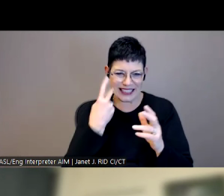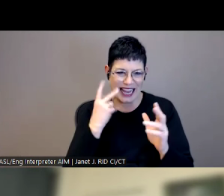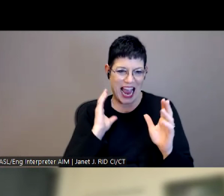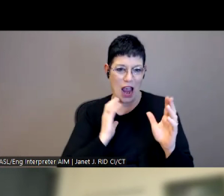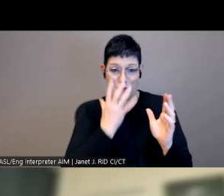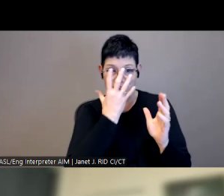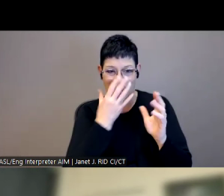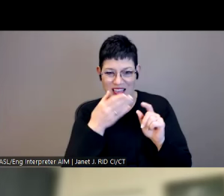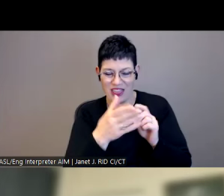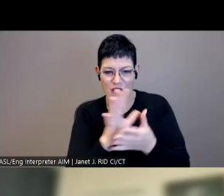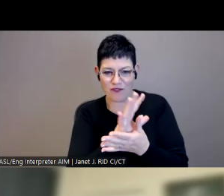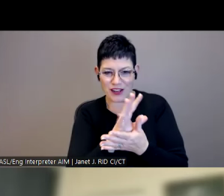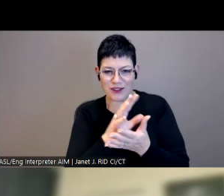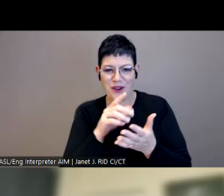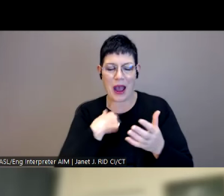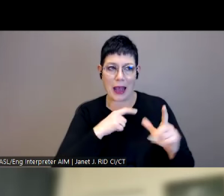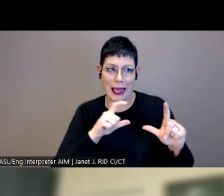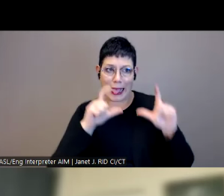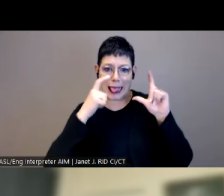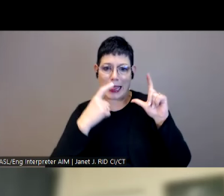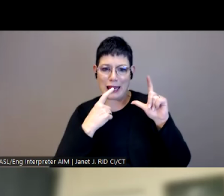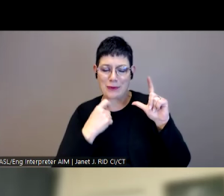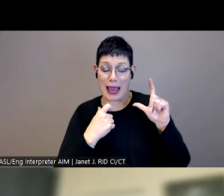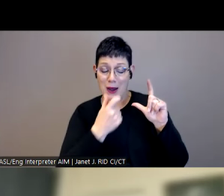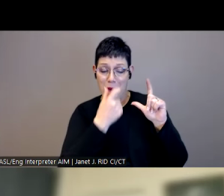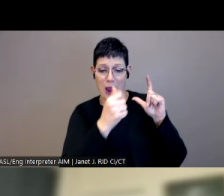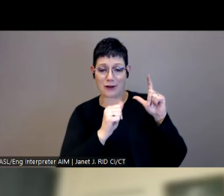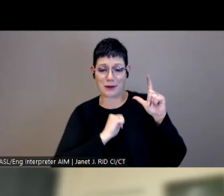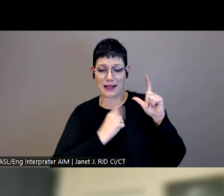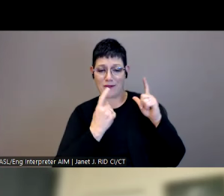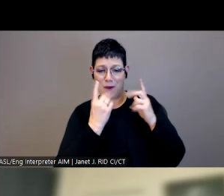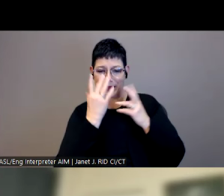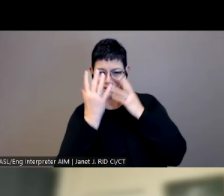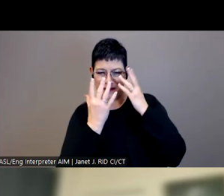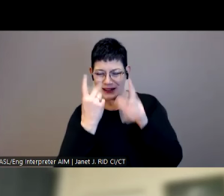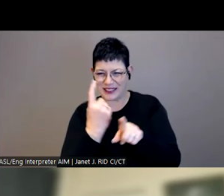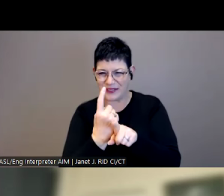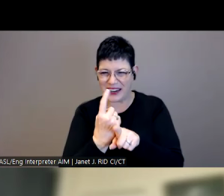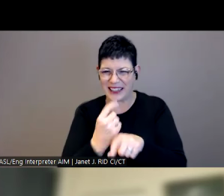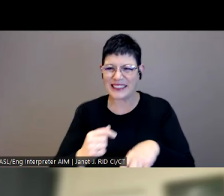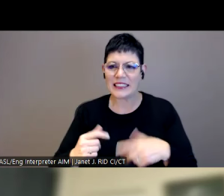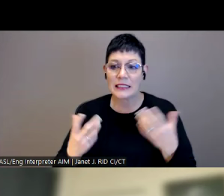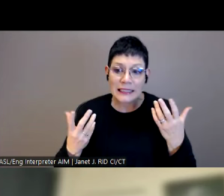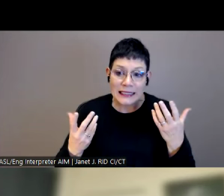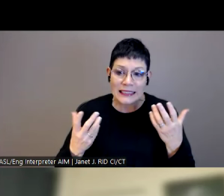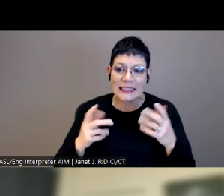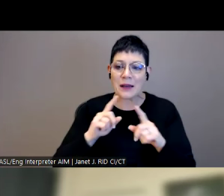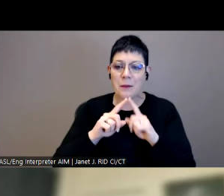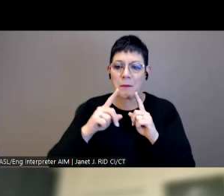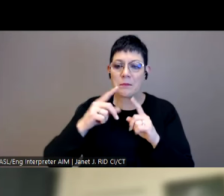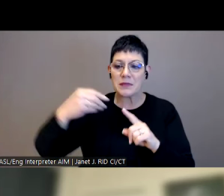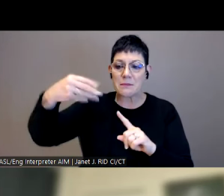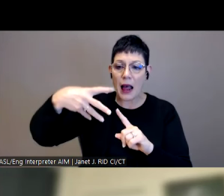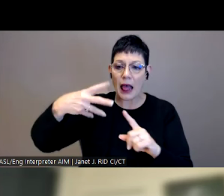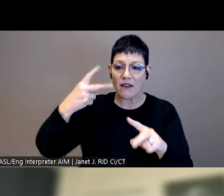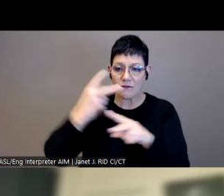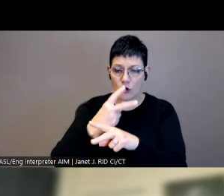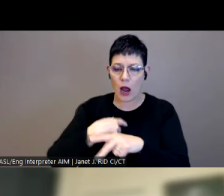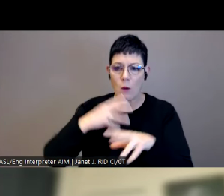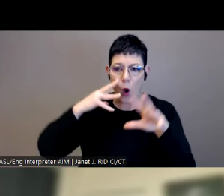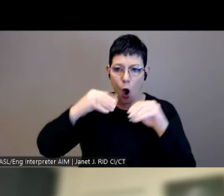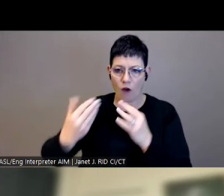I'm beat red when we come back. Nothing's harder than watching yourself on video. But it looks like we got the spotlights figured out. I'm going to go off camera again